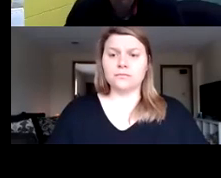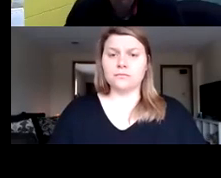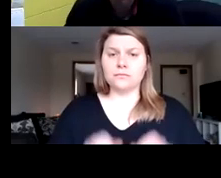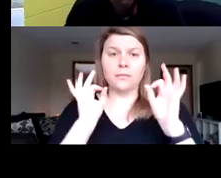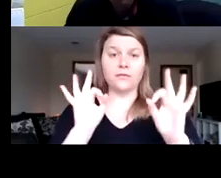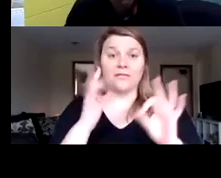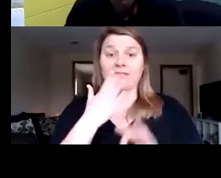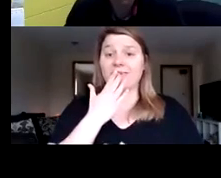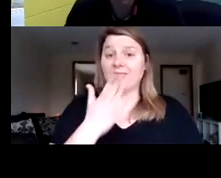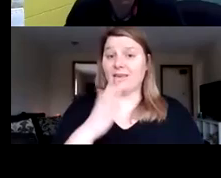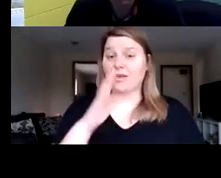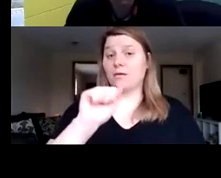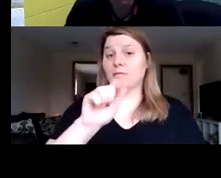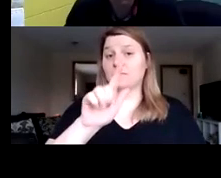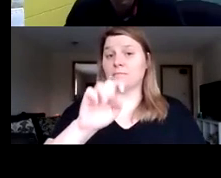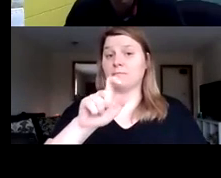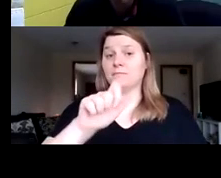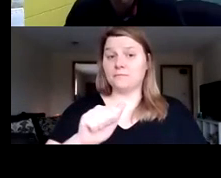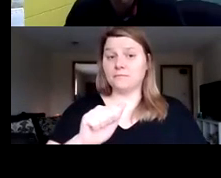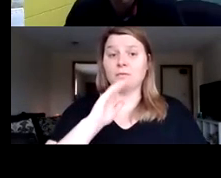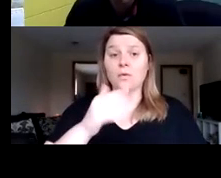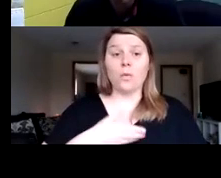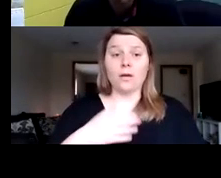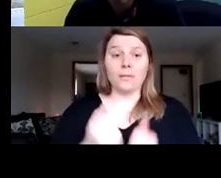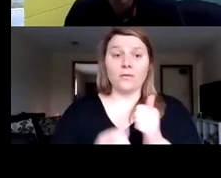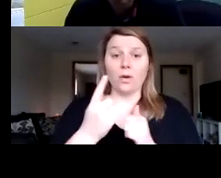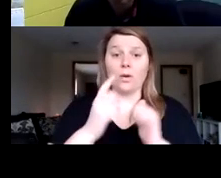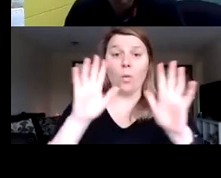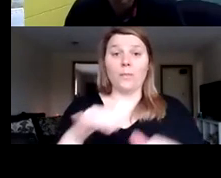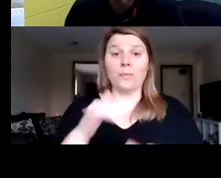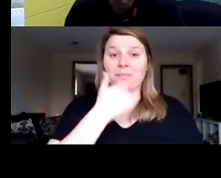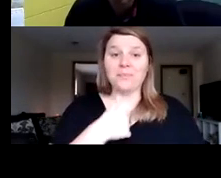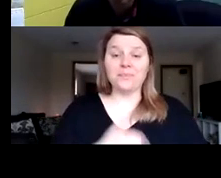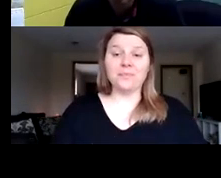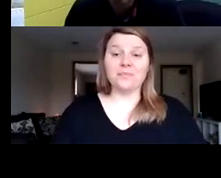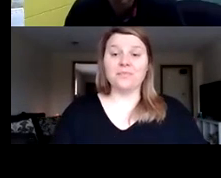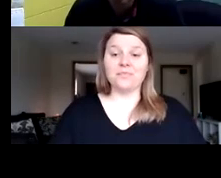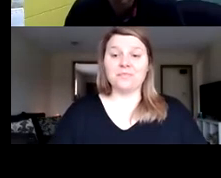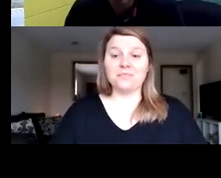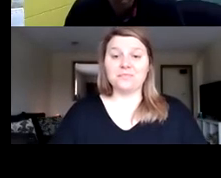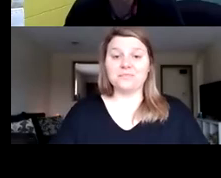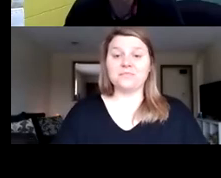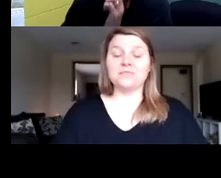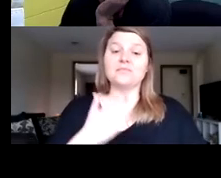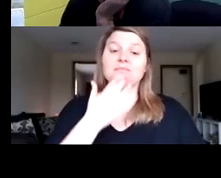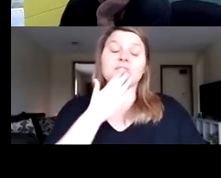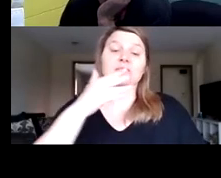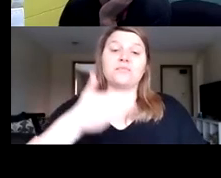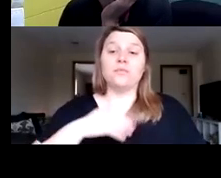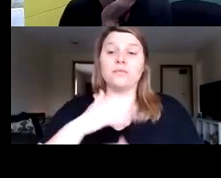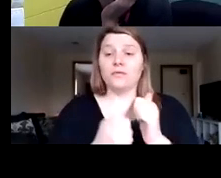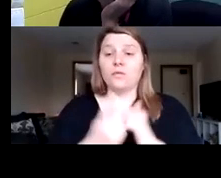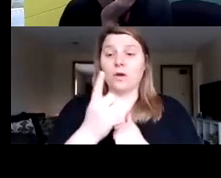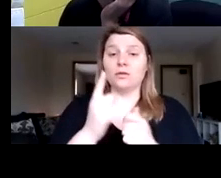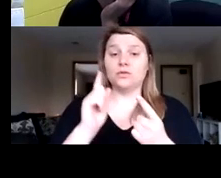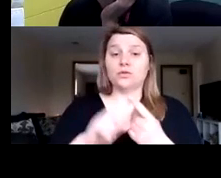Perfect. Thank you, Alexa. Okay, welcome everyone to our, whoops. There we go. Welcome everyone to